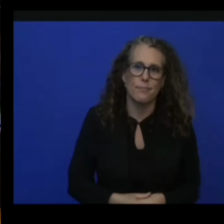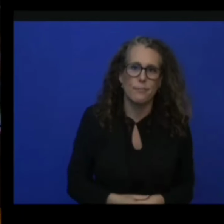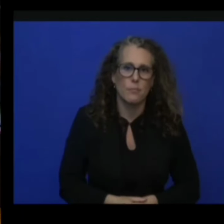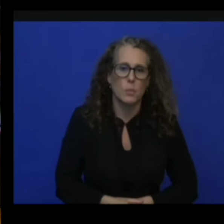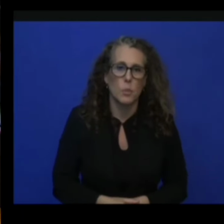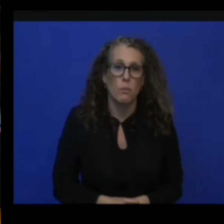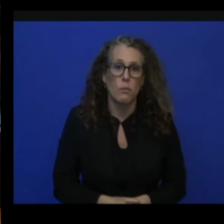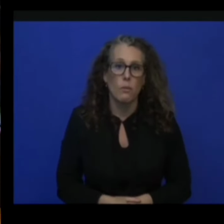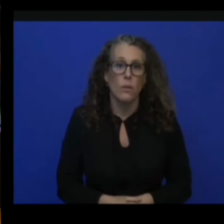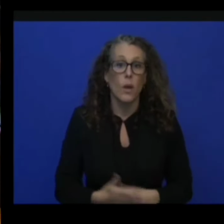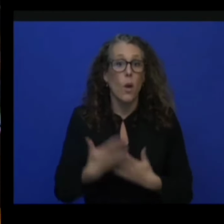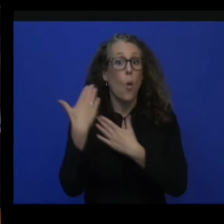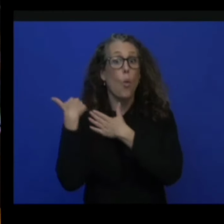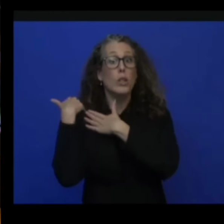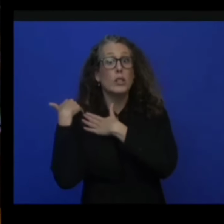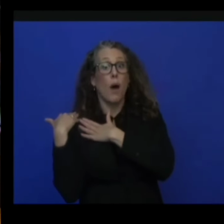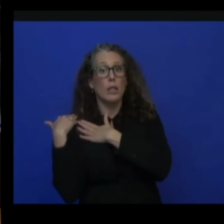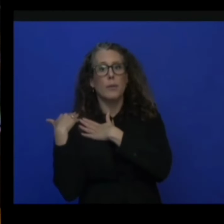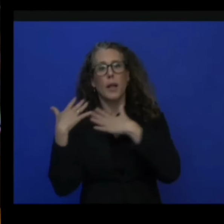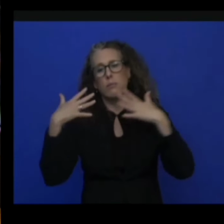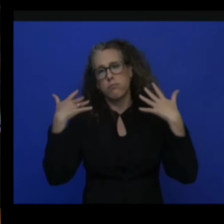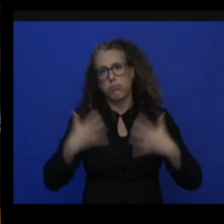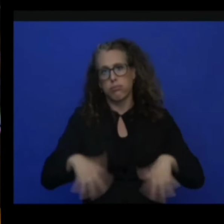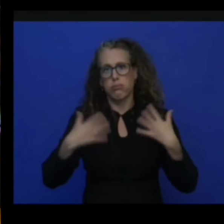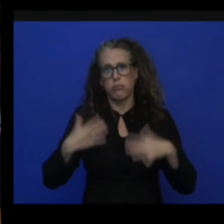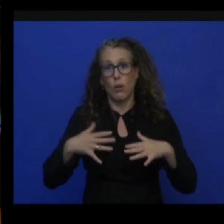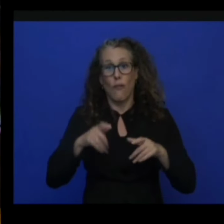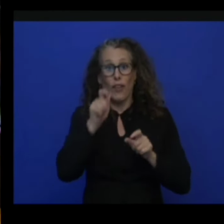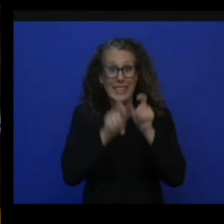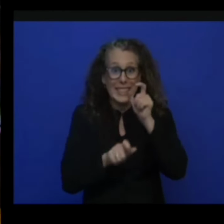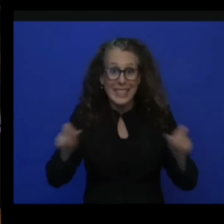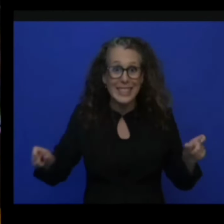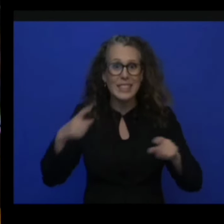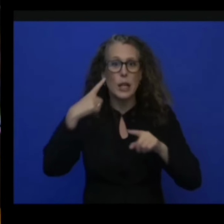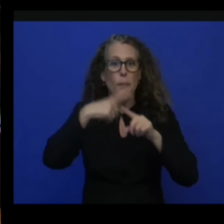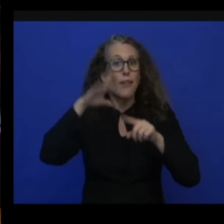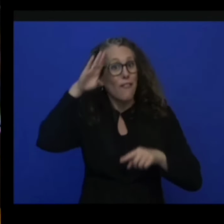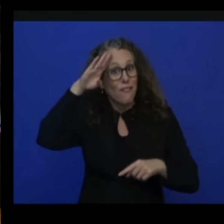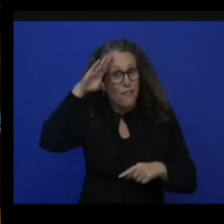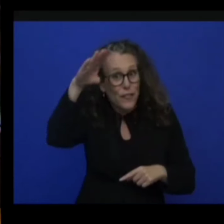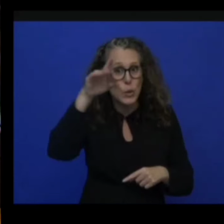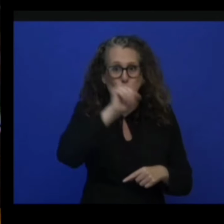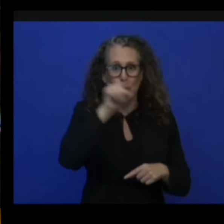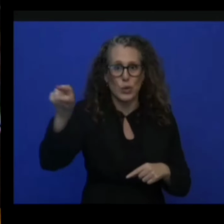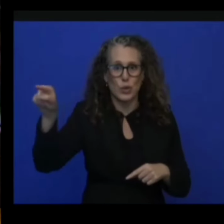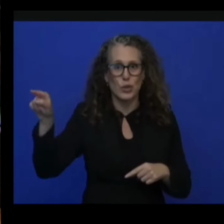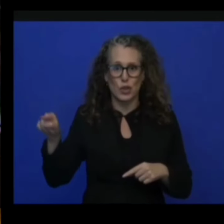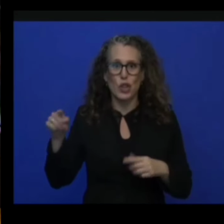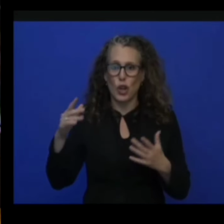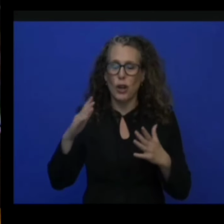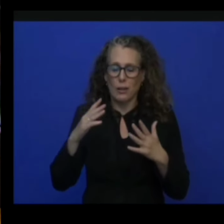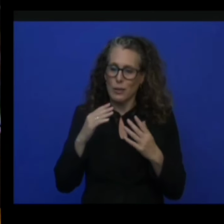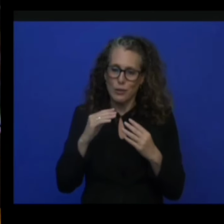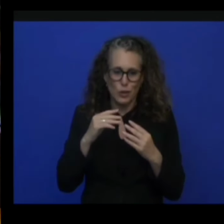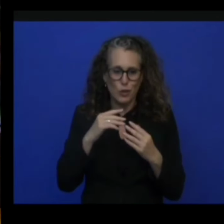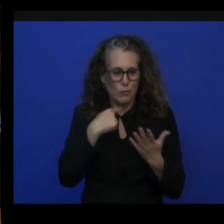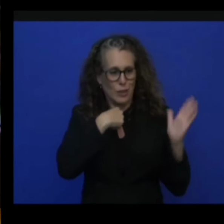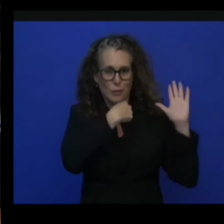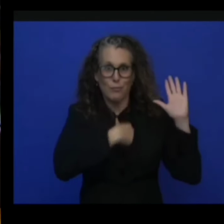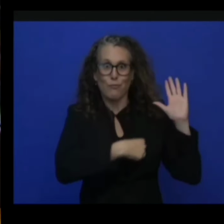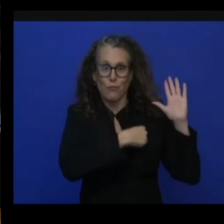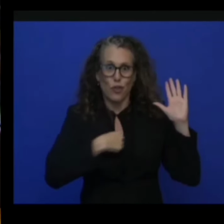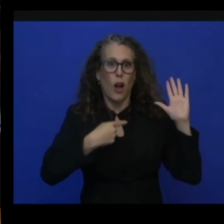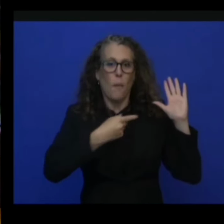our citizens and to future generations to now deliver on this ambition, to bring a new urgency to shape